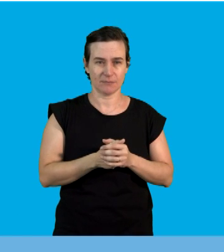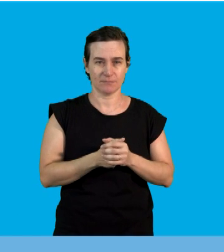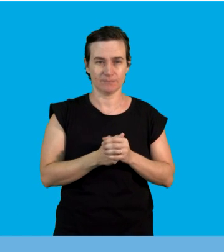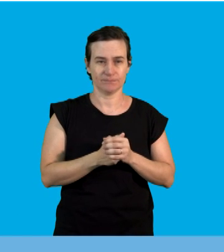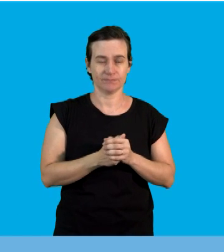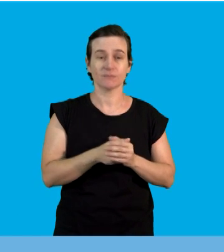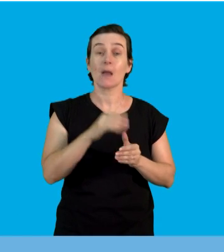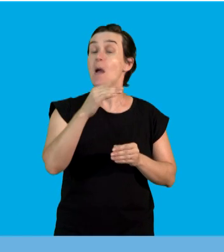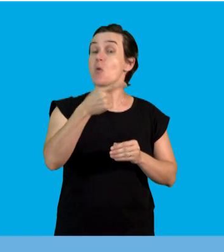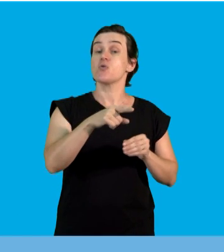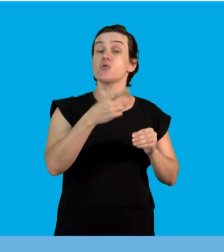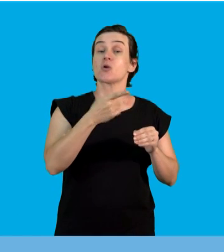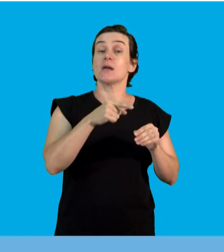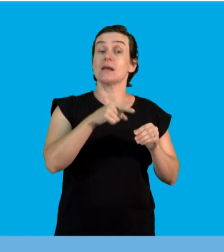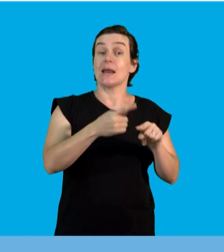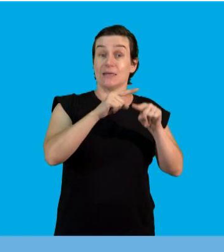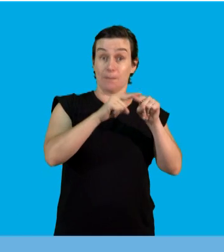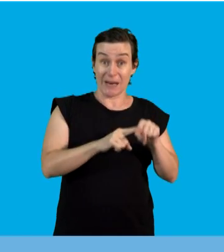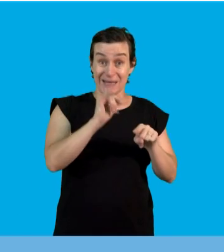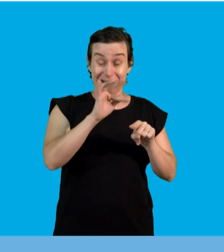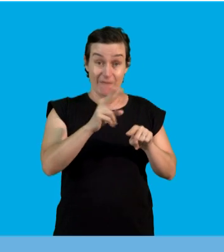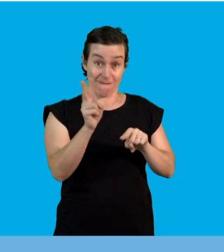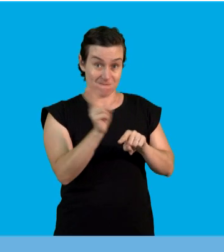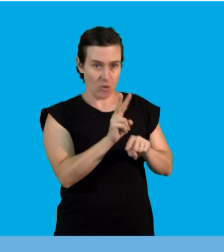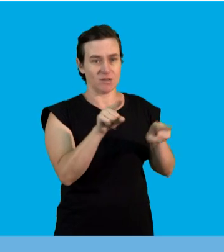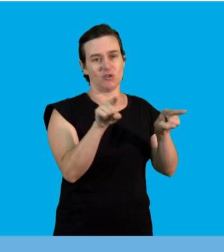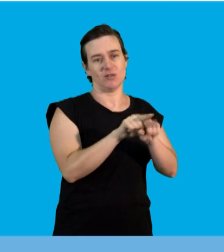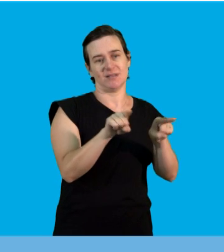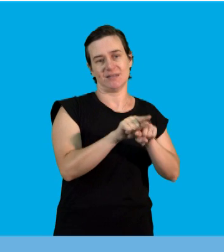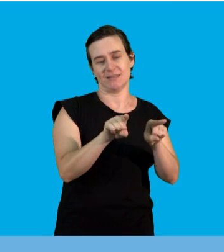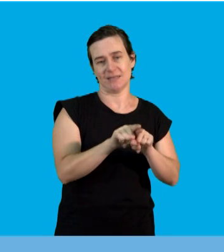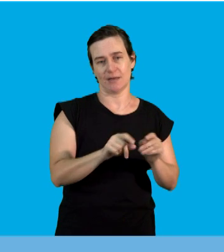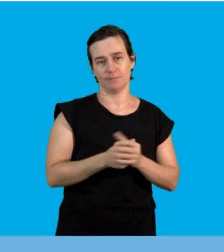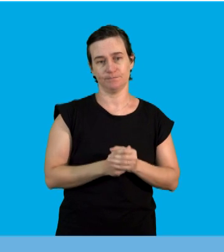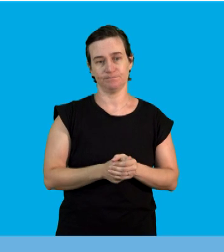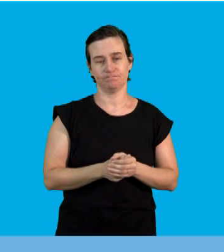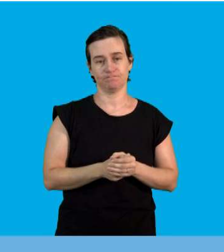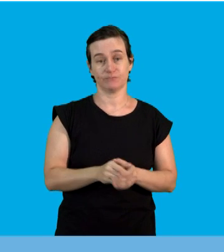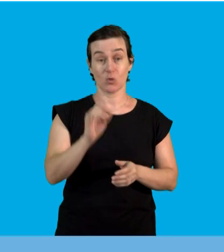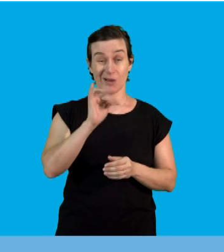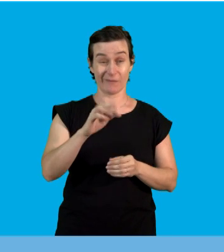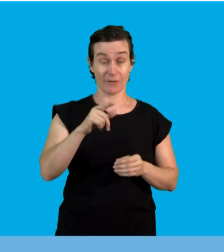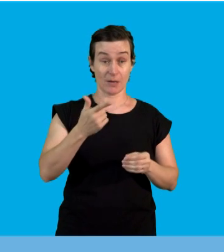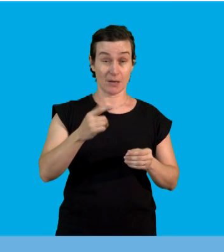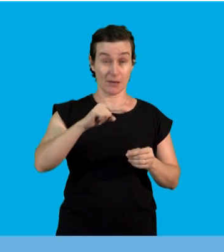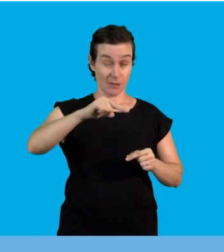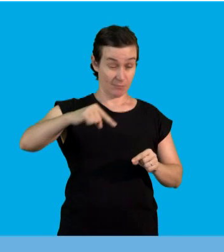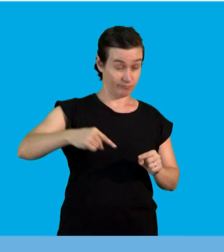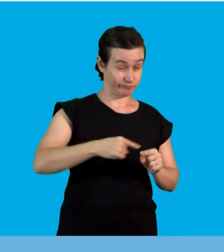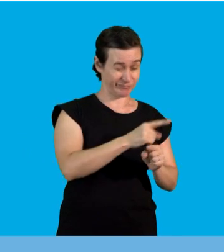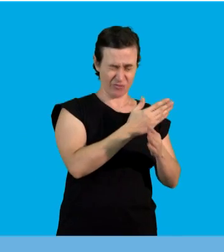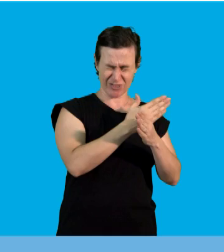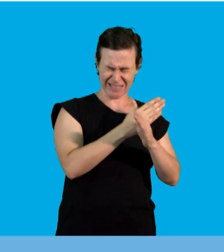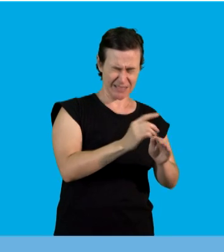voltage remains the same. If the resistance doubles, the current strength is going to be halved. So they have